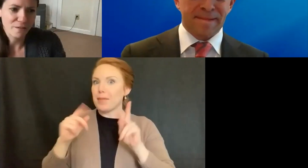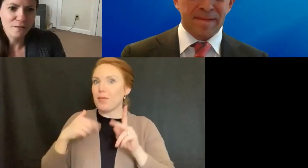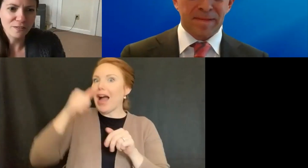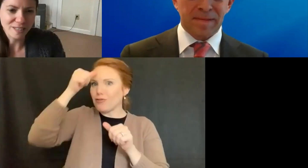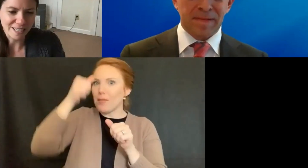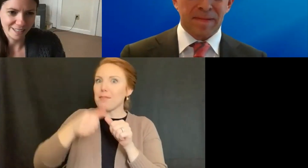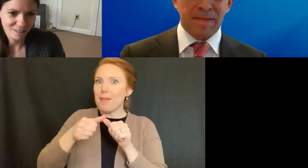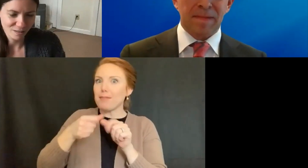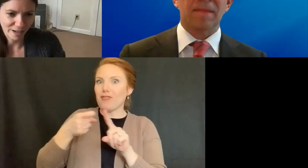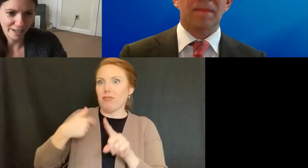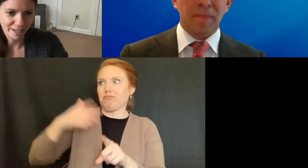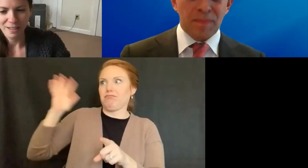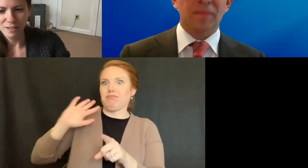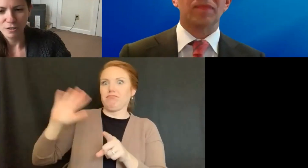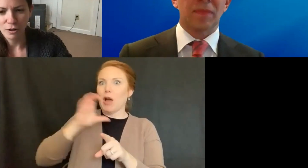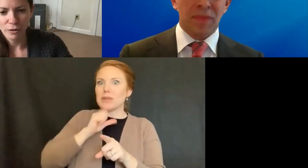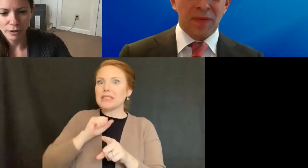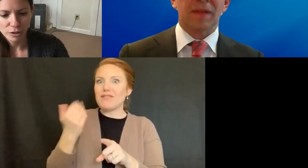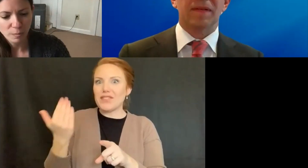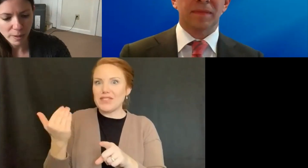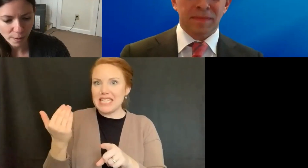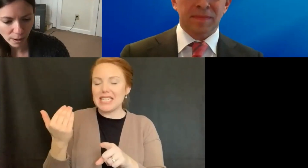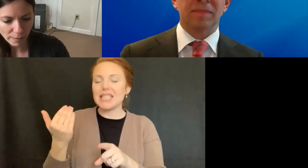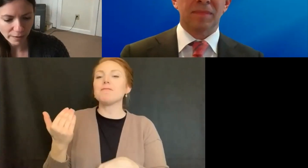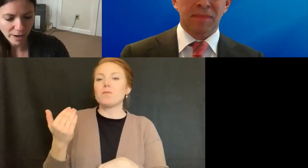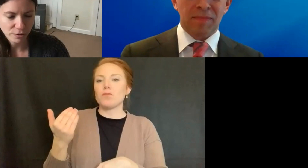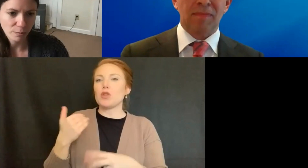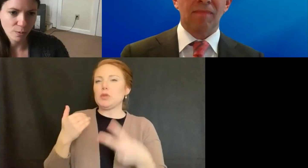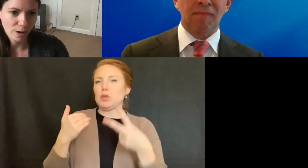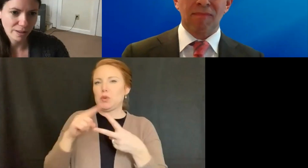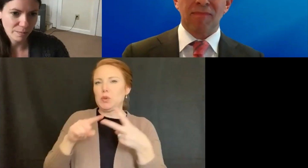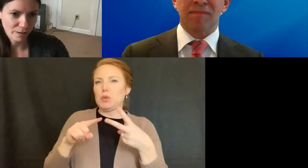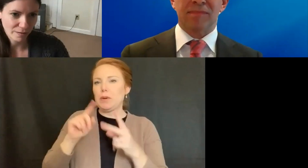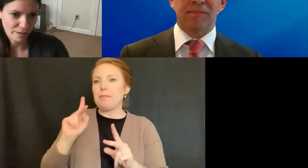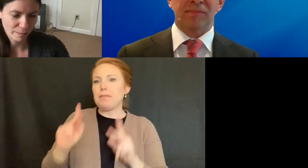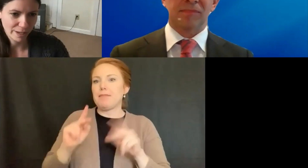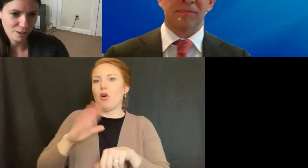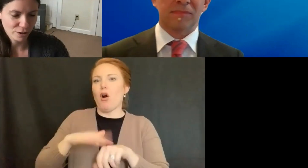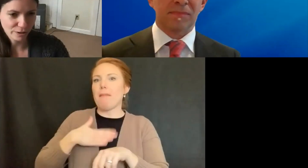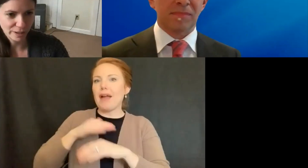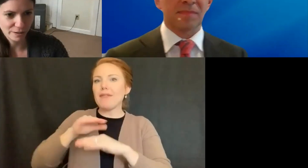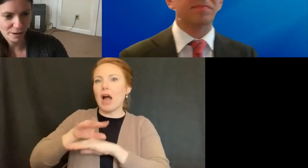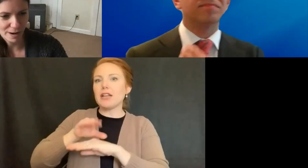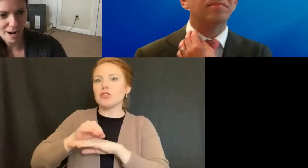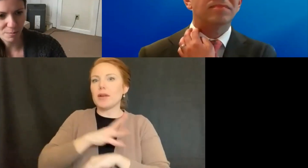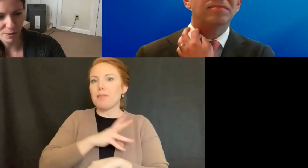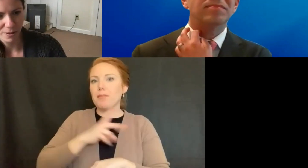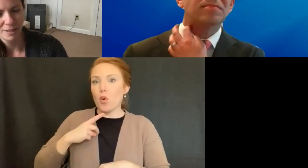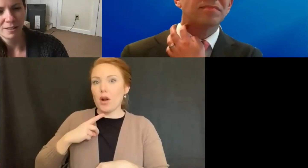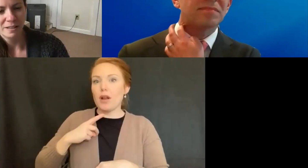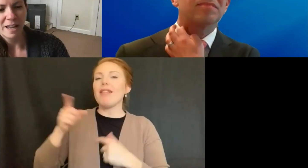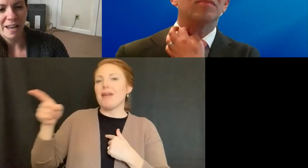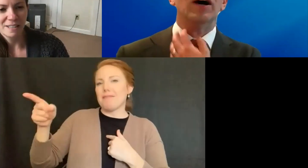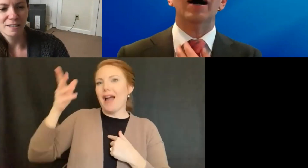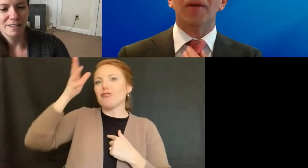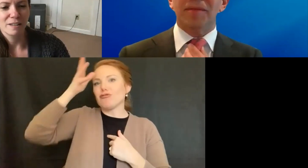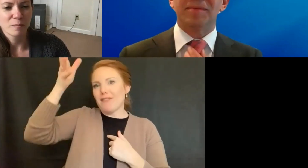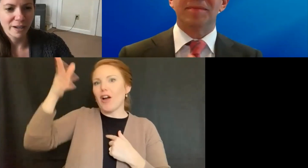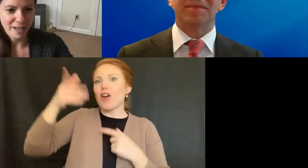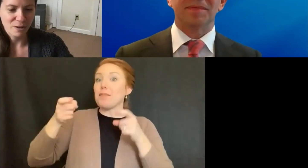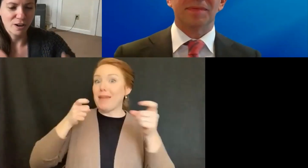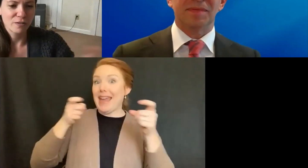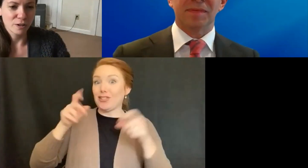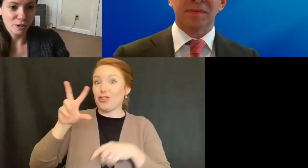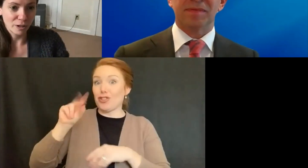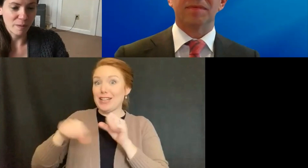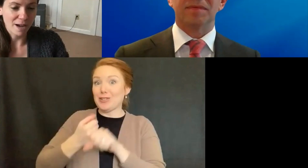I was like 15, right? So there's 2 people on my advisory board that my grandfather managed 30 years ago at Apple. And wow.